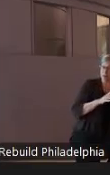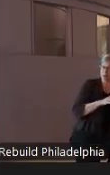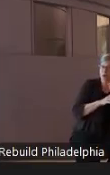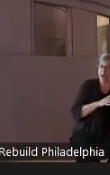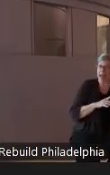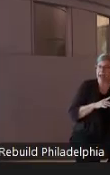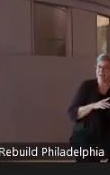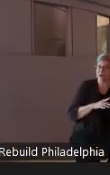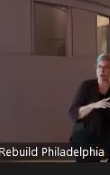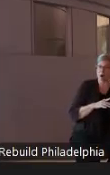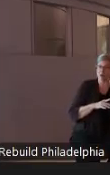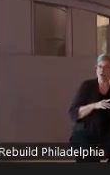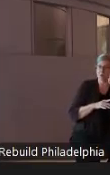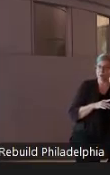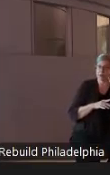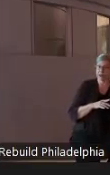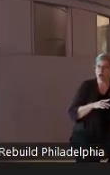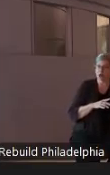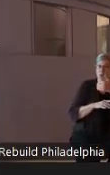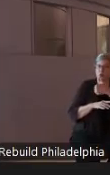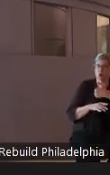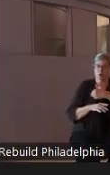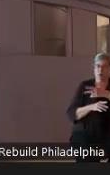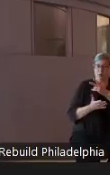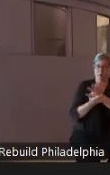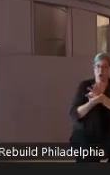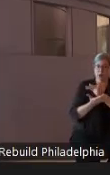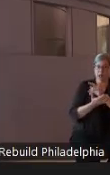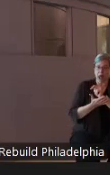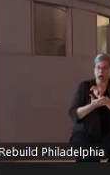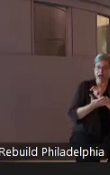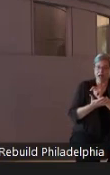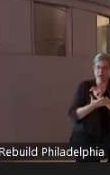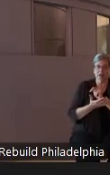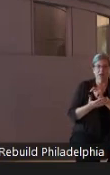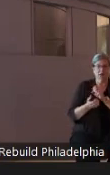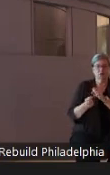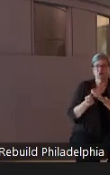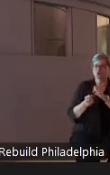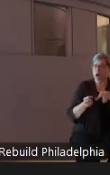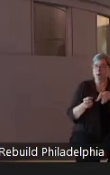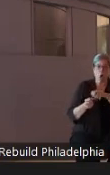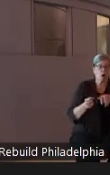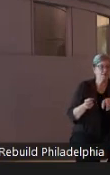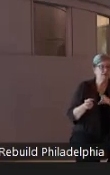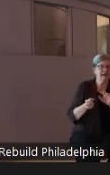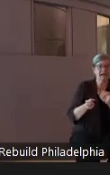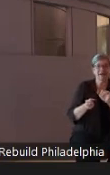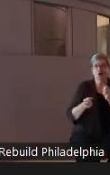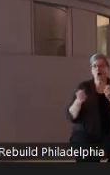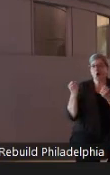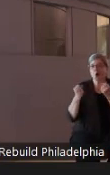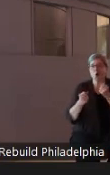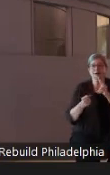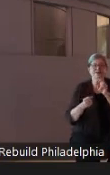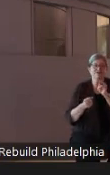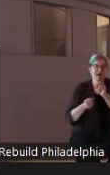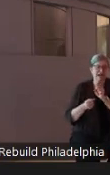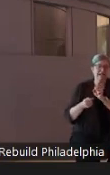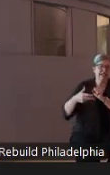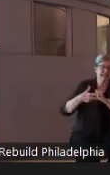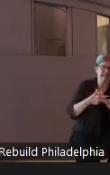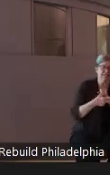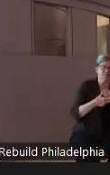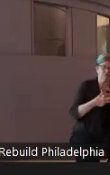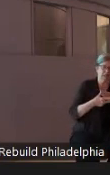the Republic, through the parking lot, drop off. Cars or vans can fit around the circle at the main entrance on the south side